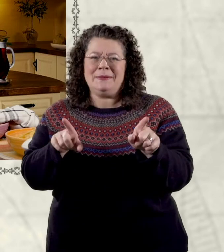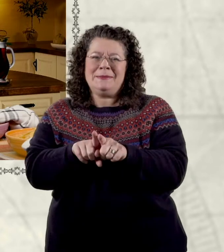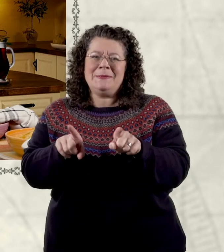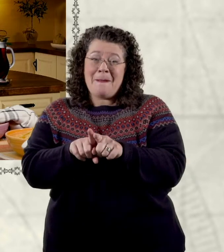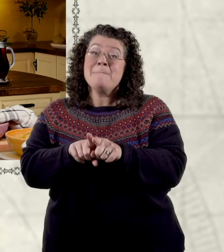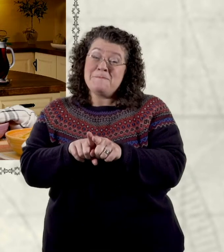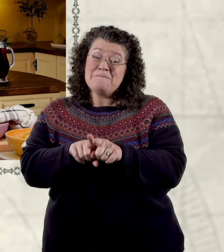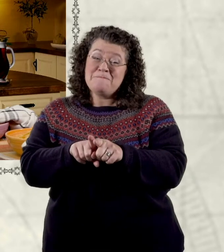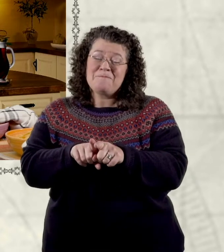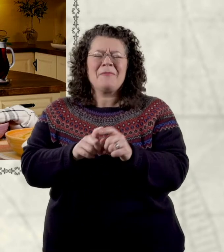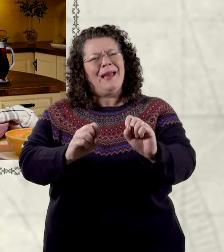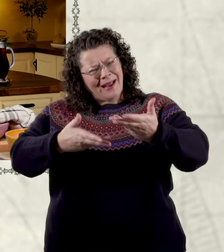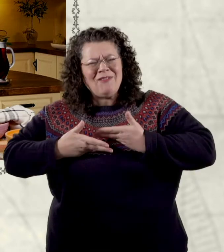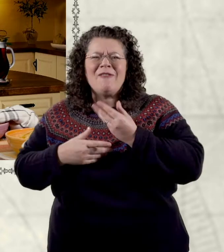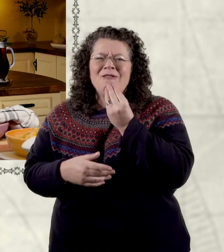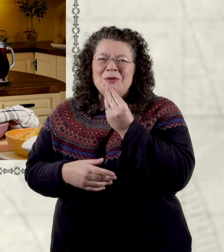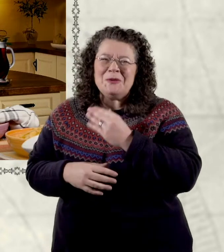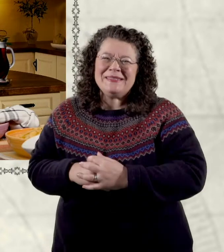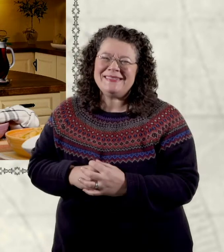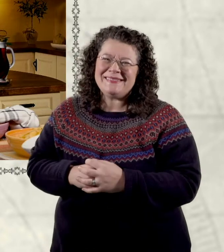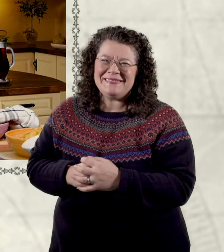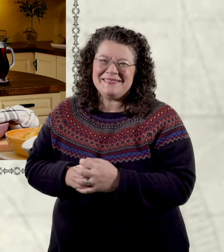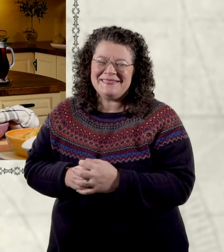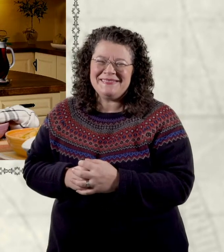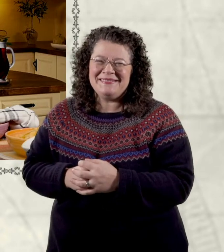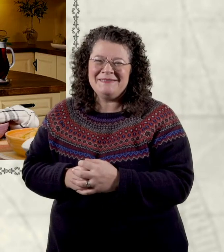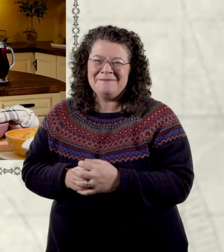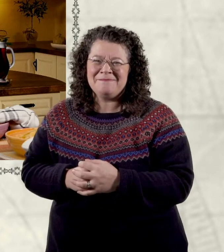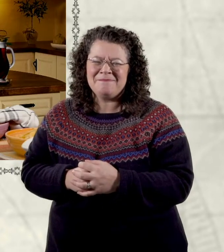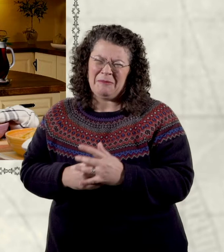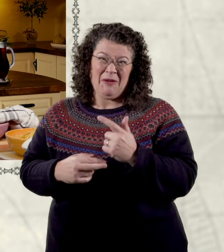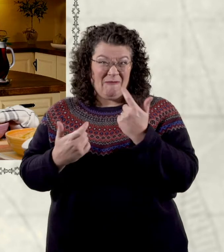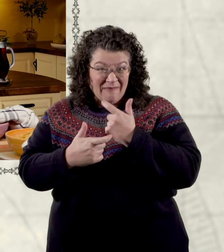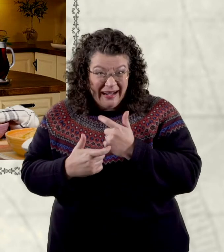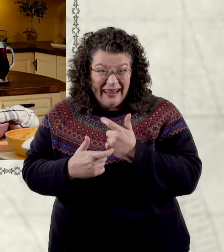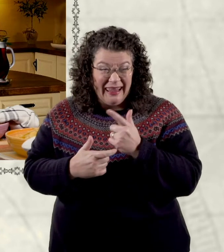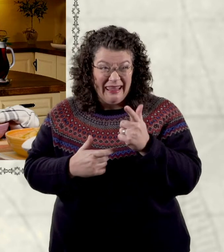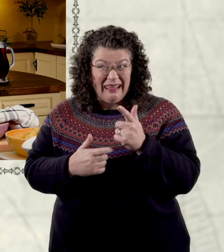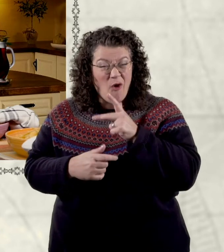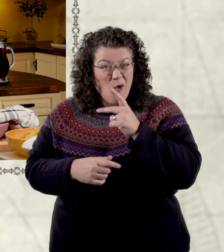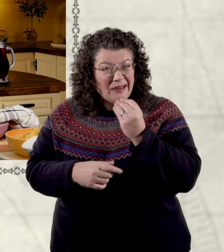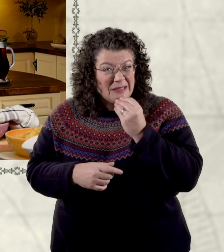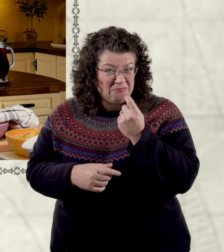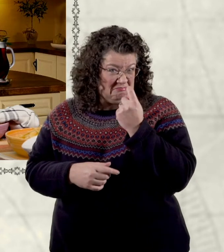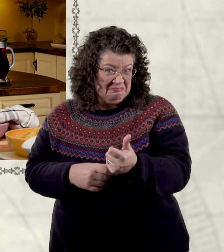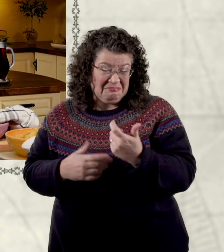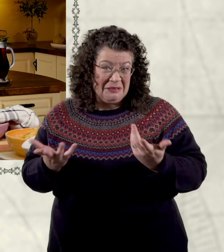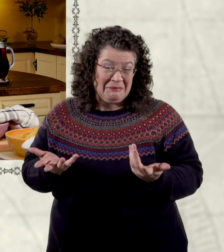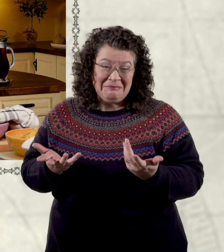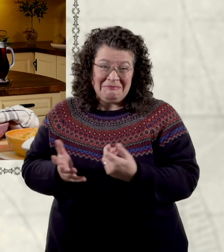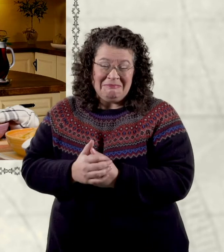same. Give us some food. But the funny thing is, they never eat much, to be